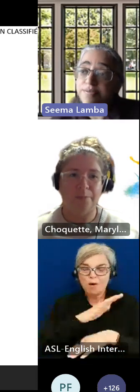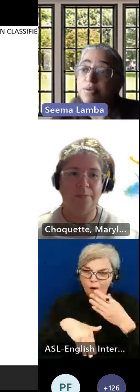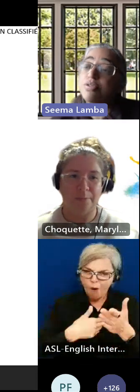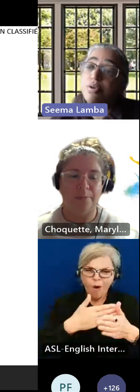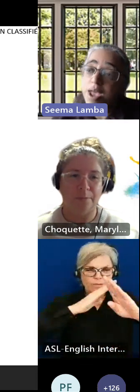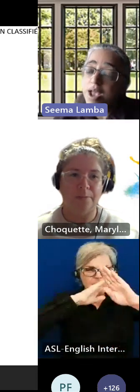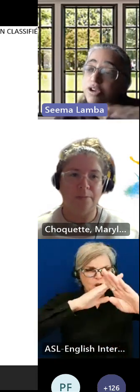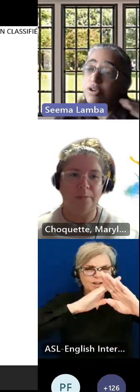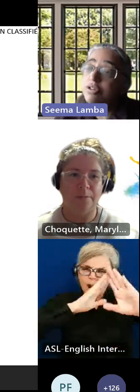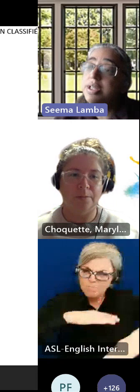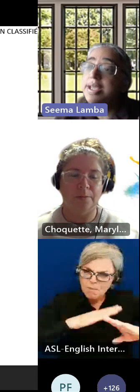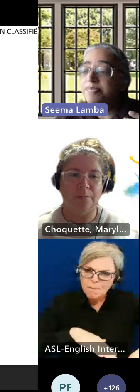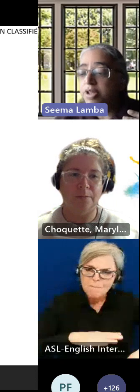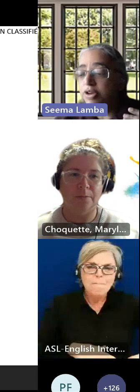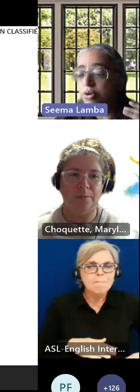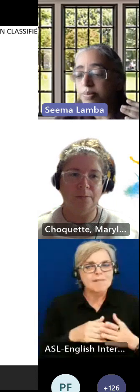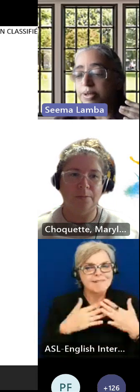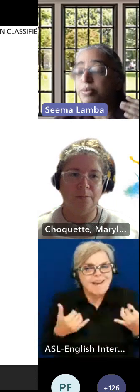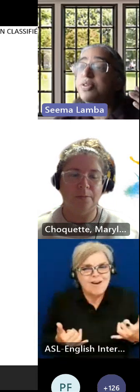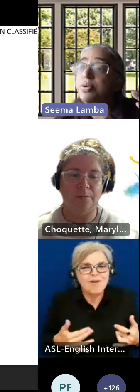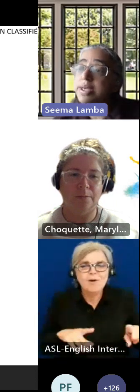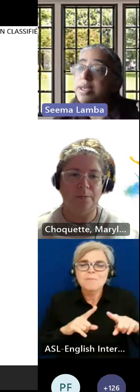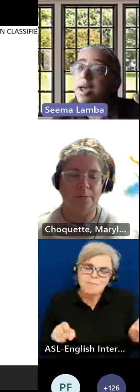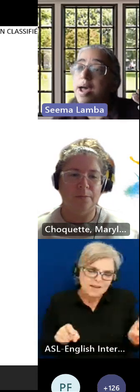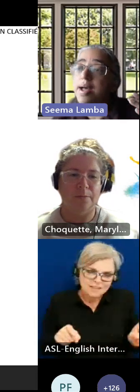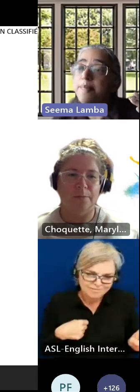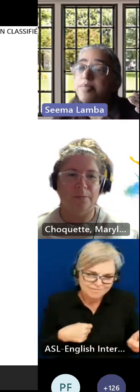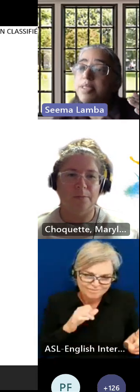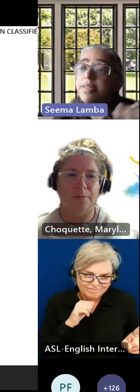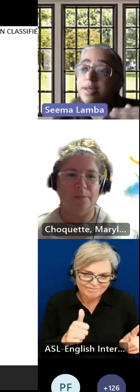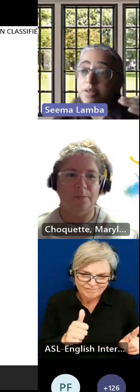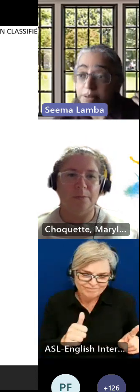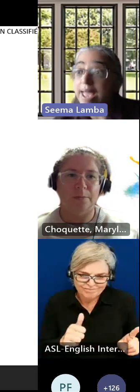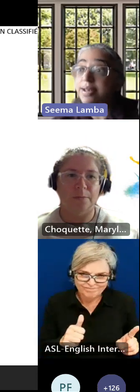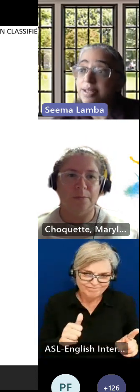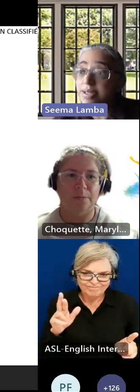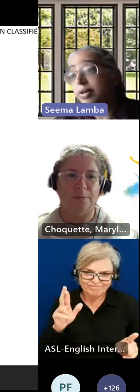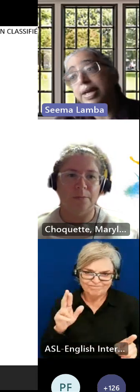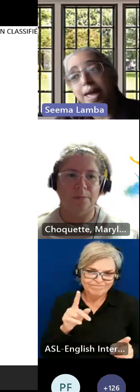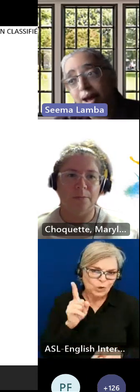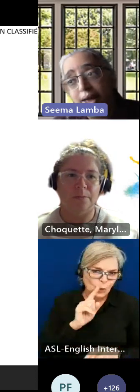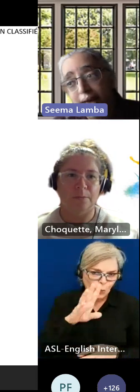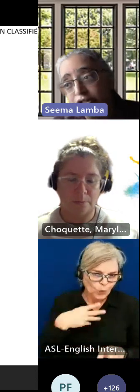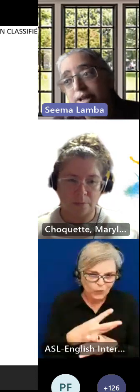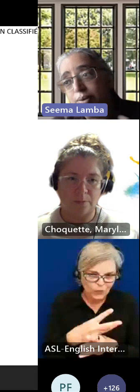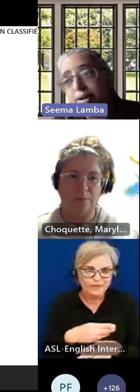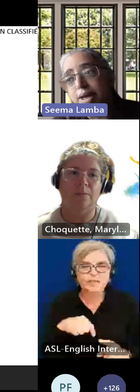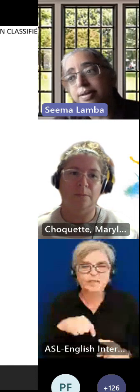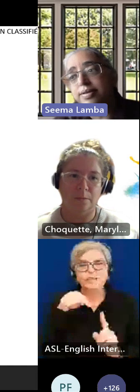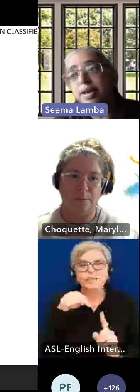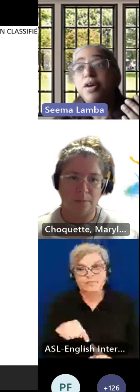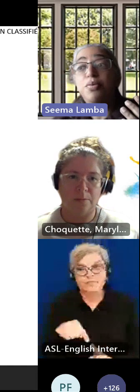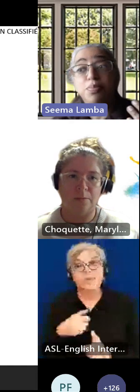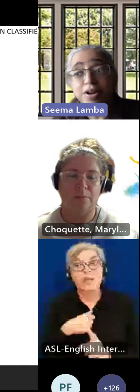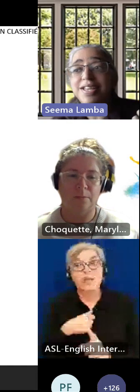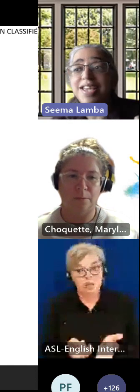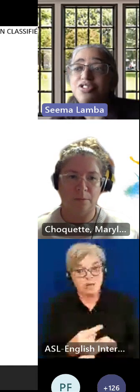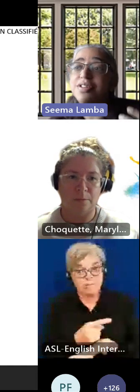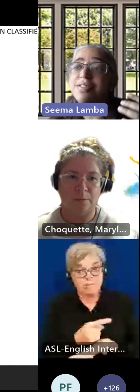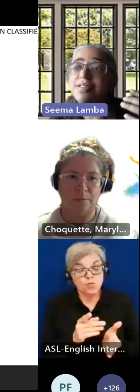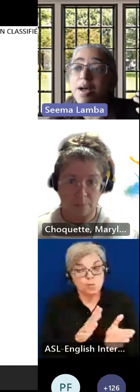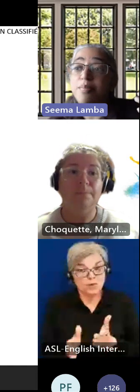you can have those. So usually you would be reviewing the plan yearly, and I actually recommend